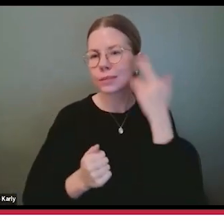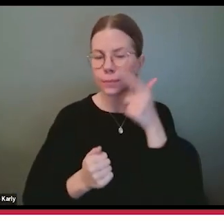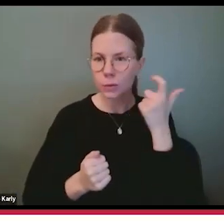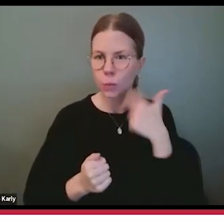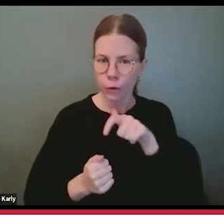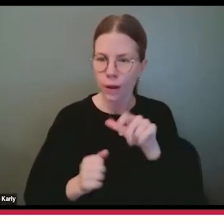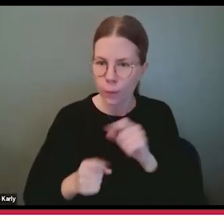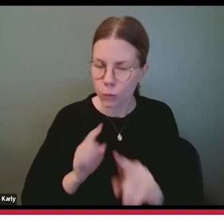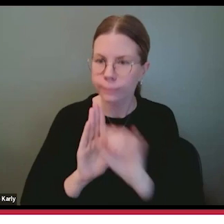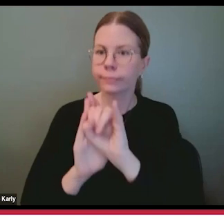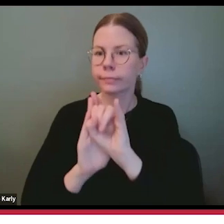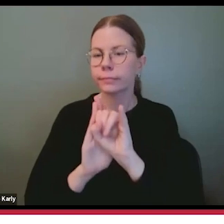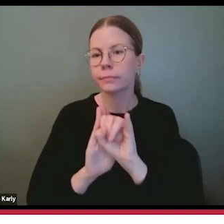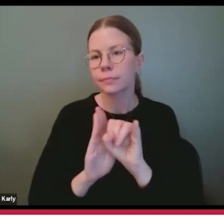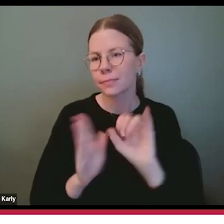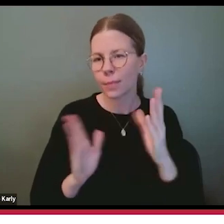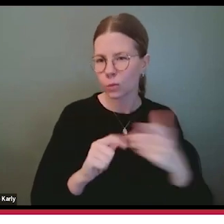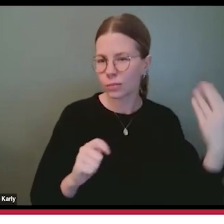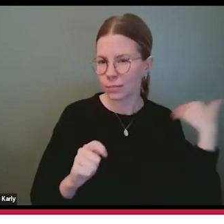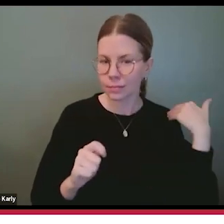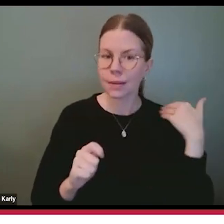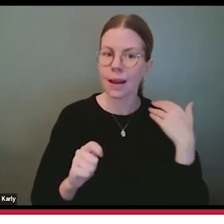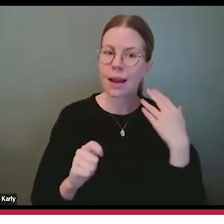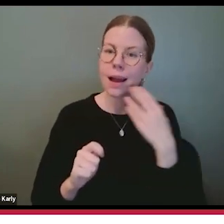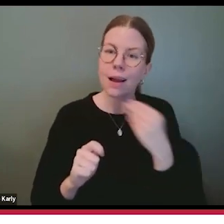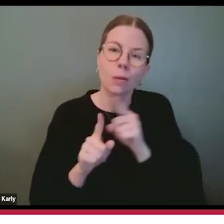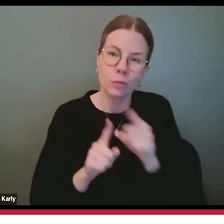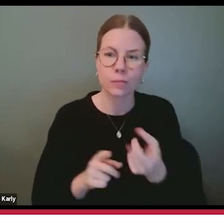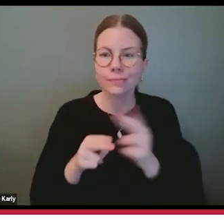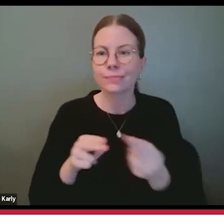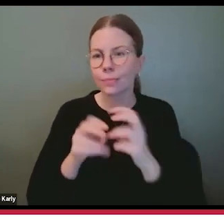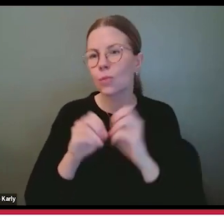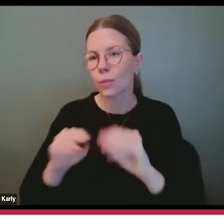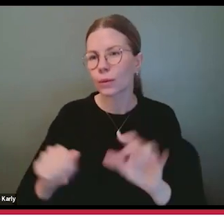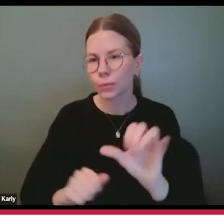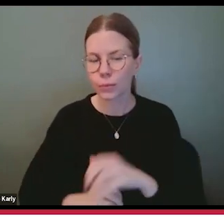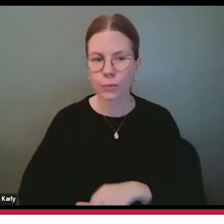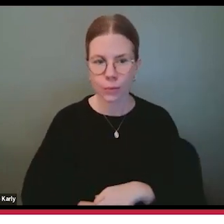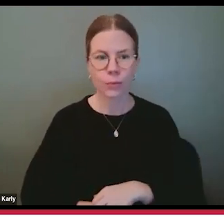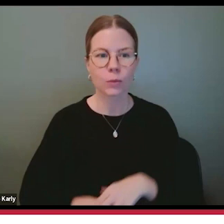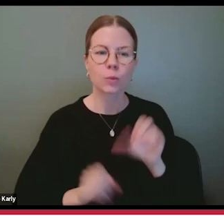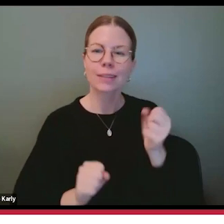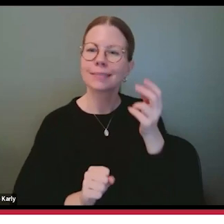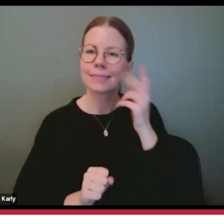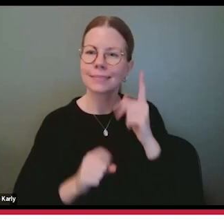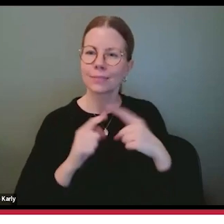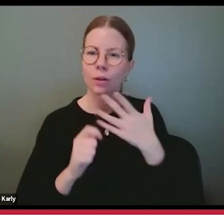numbers. And the colors suggest whether this is a spillover, a lab